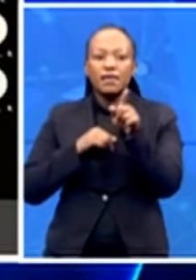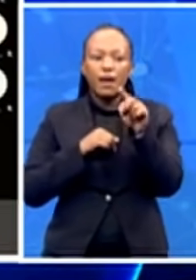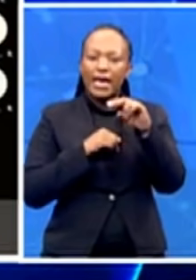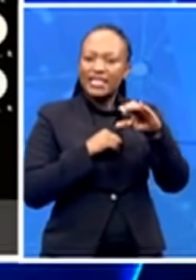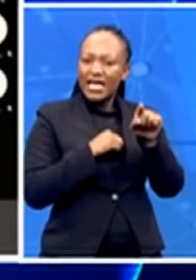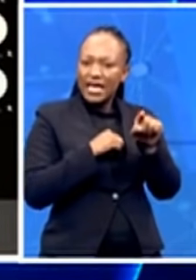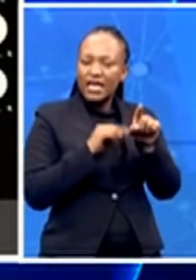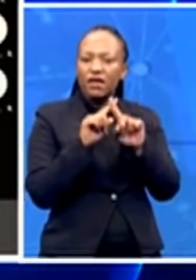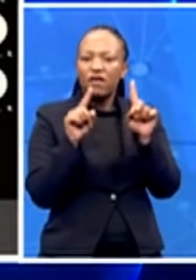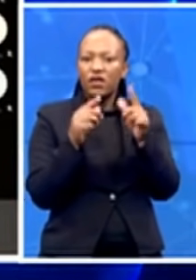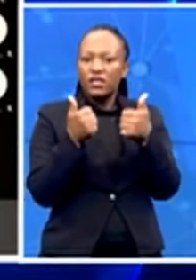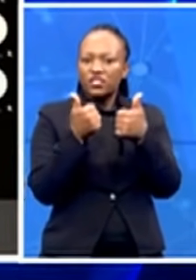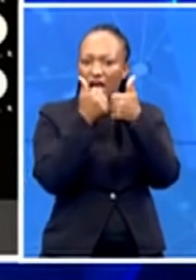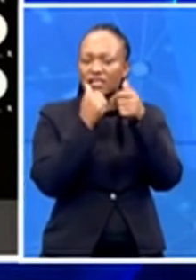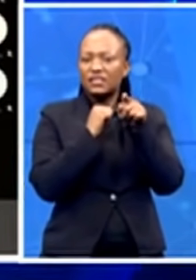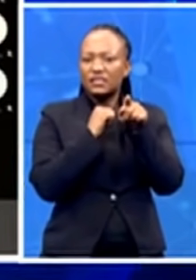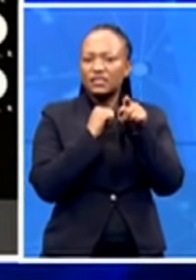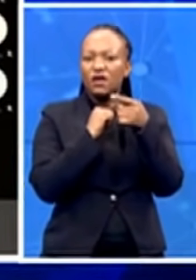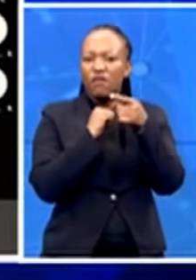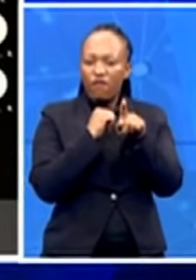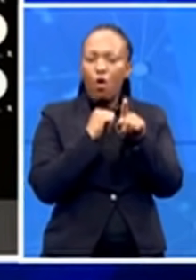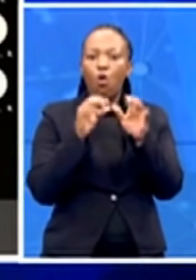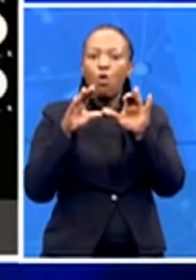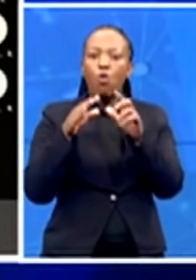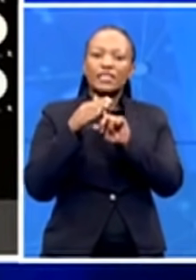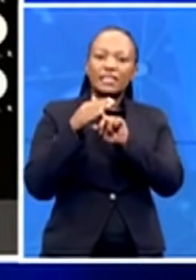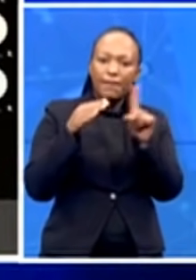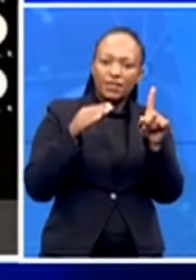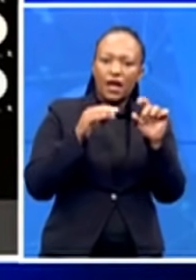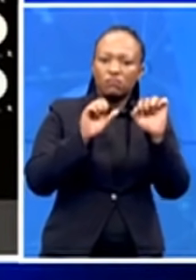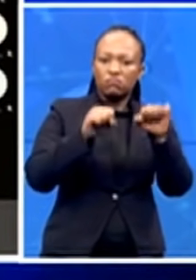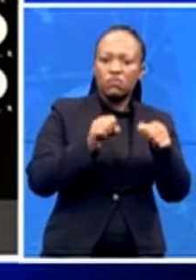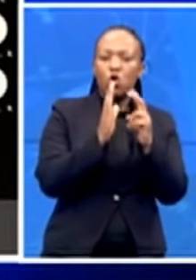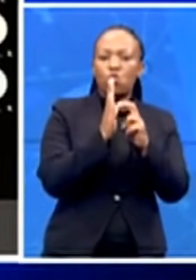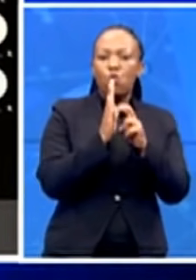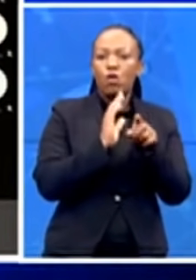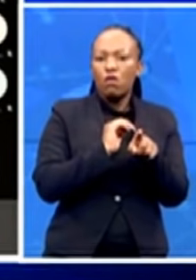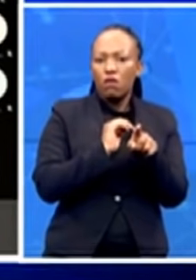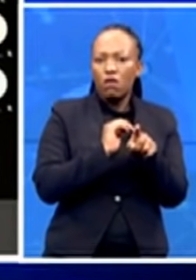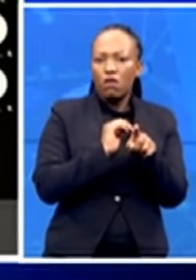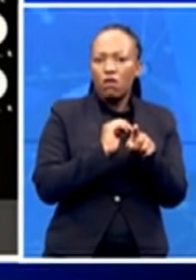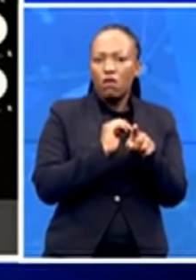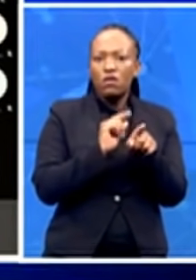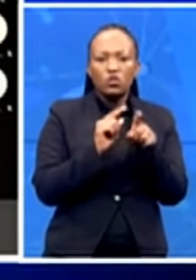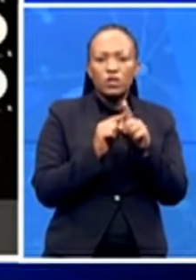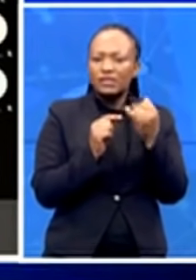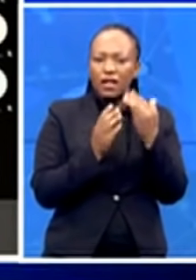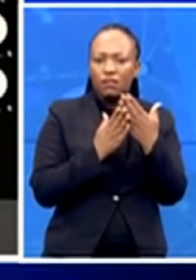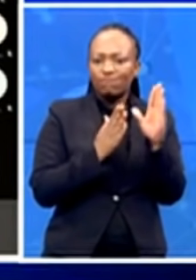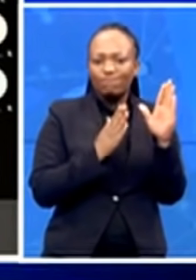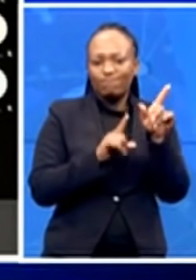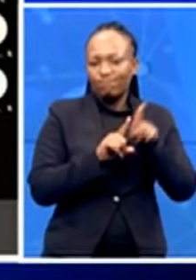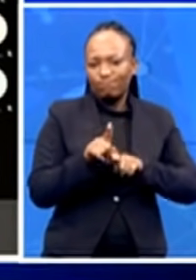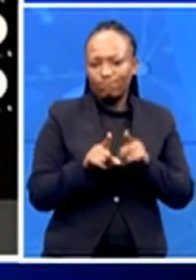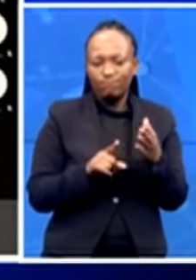the step-aside rule on this leg must also fail. We then proceed to deal with